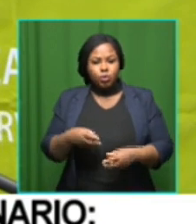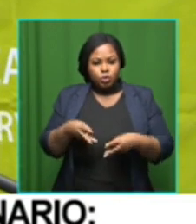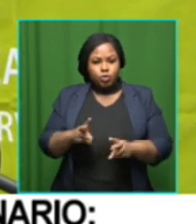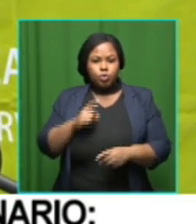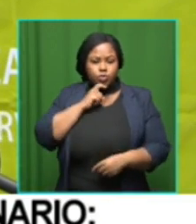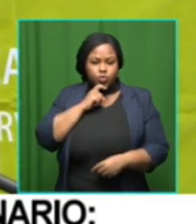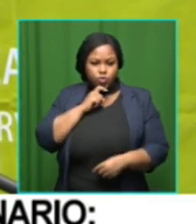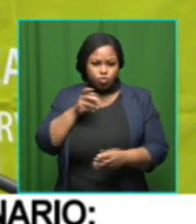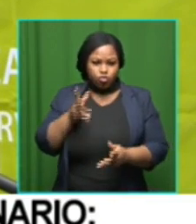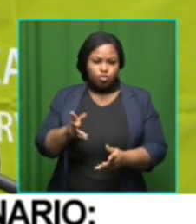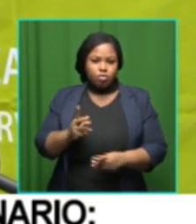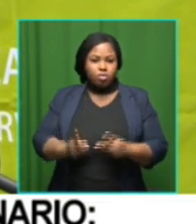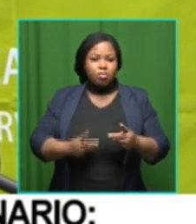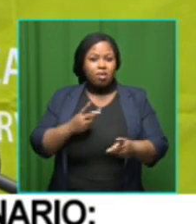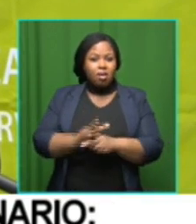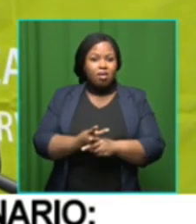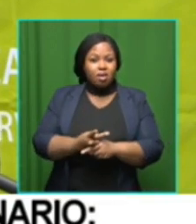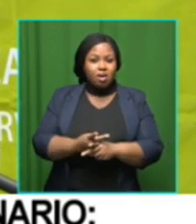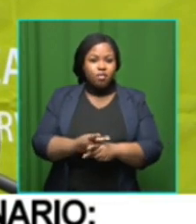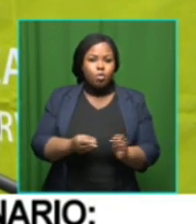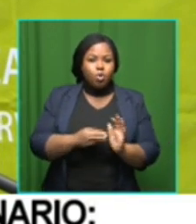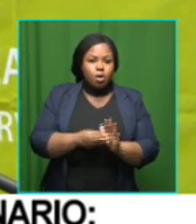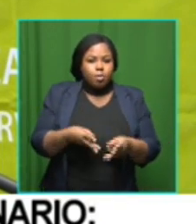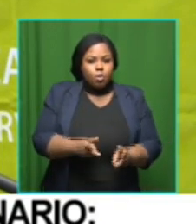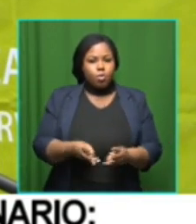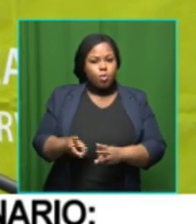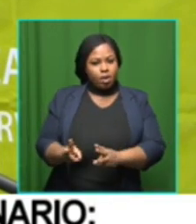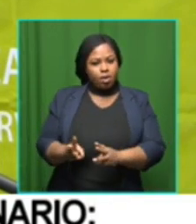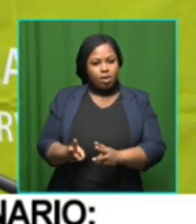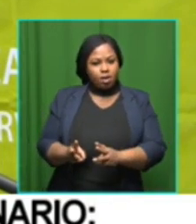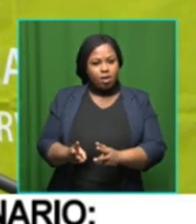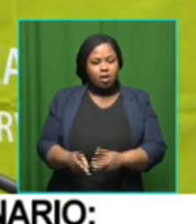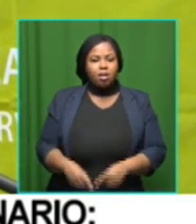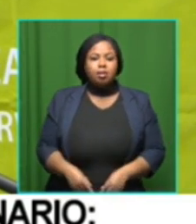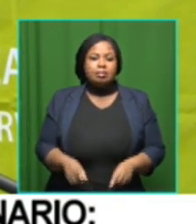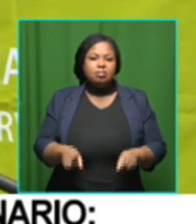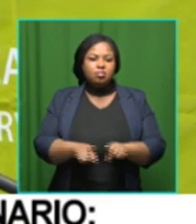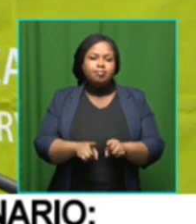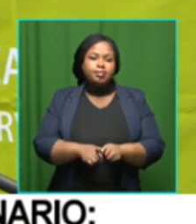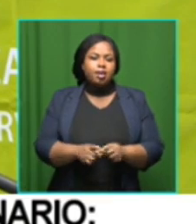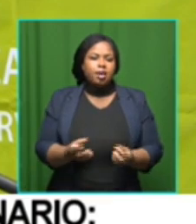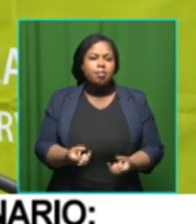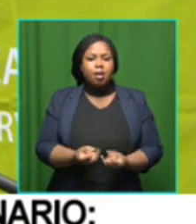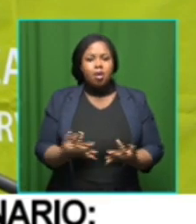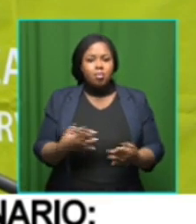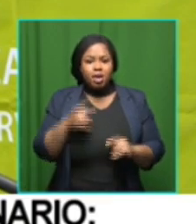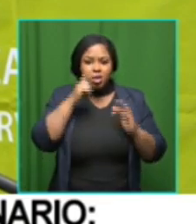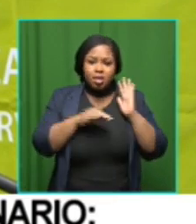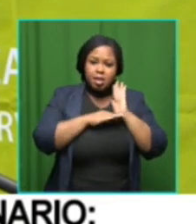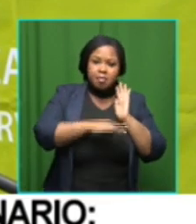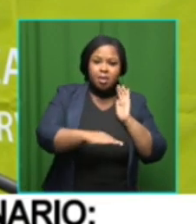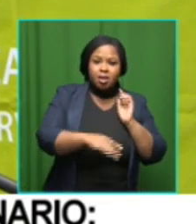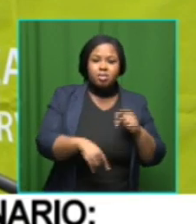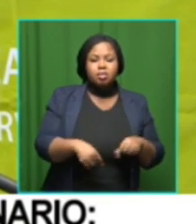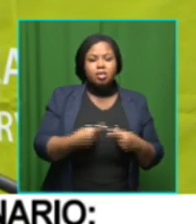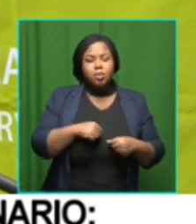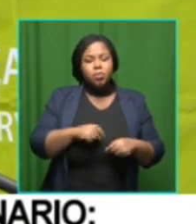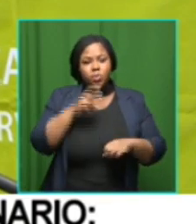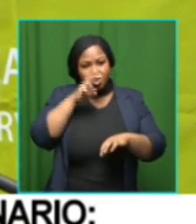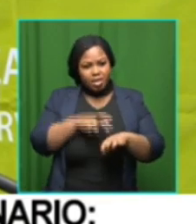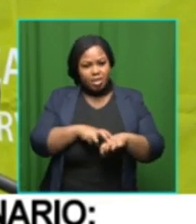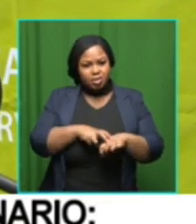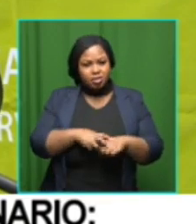and also in terms of the modeling. So even the numbers of the beds that will be required. We are looking